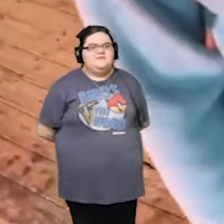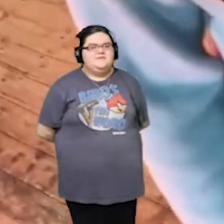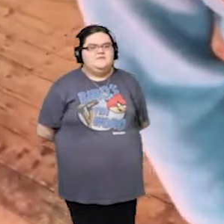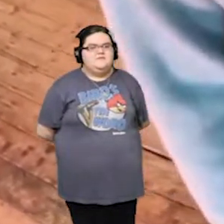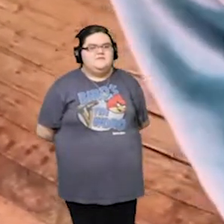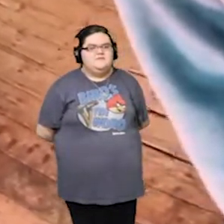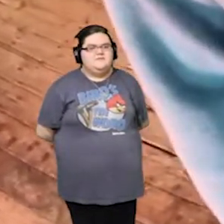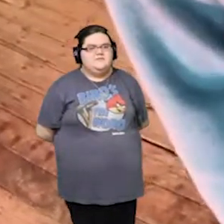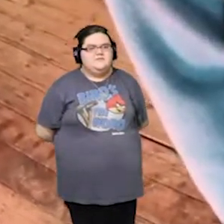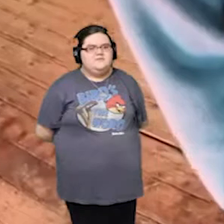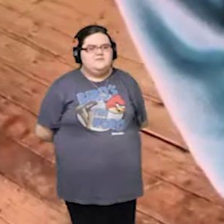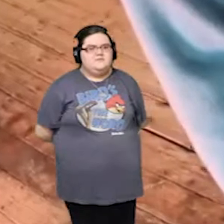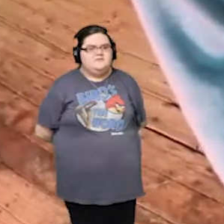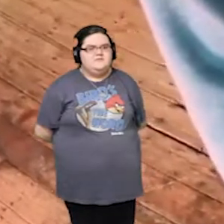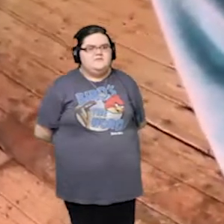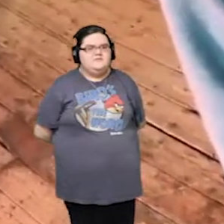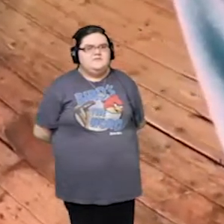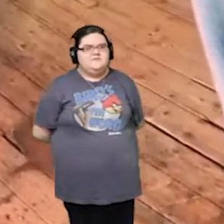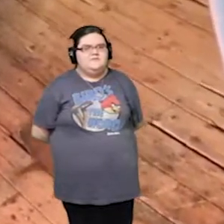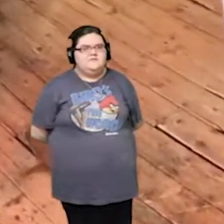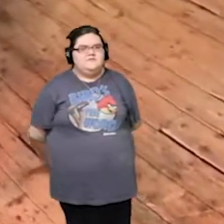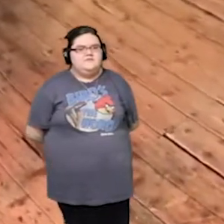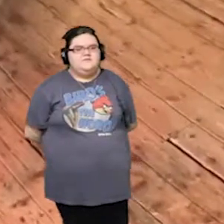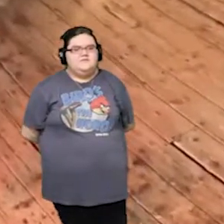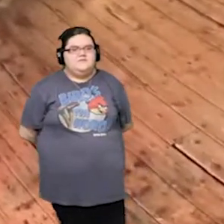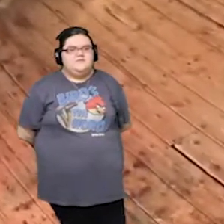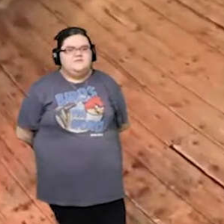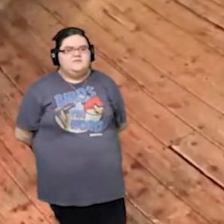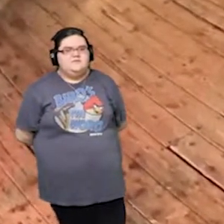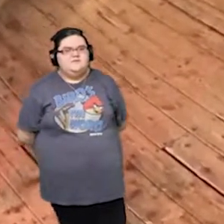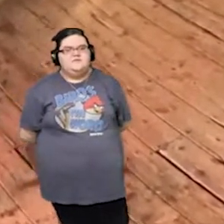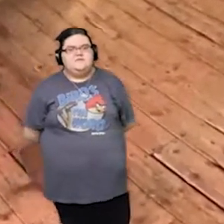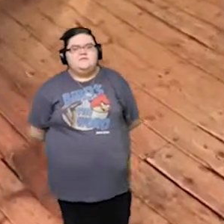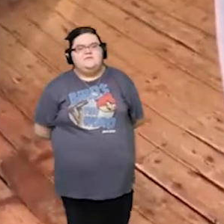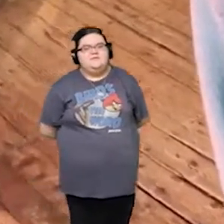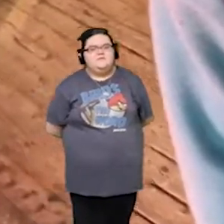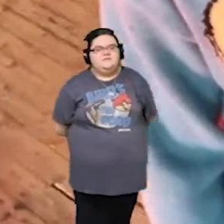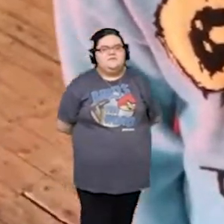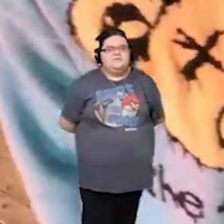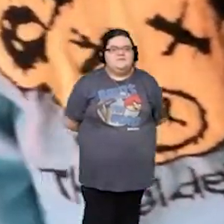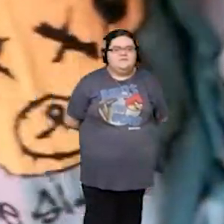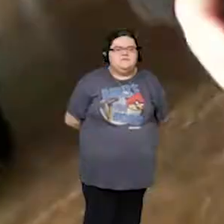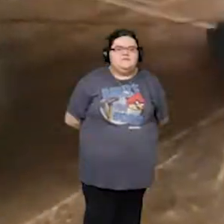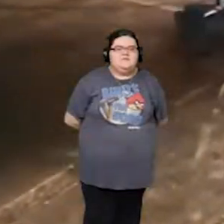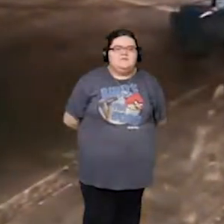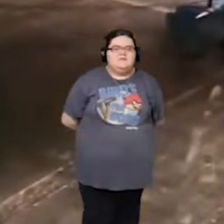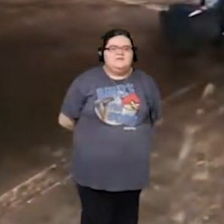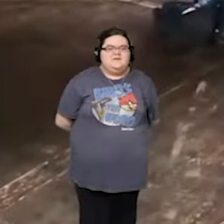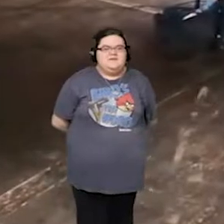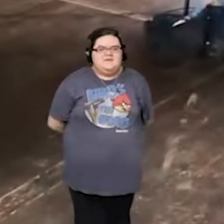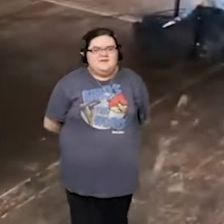out really easy and they're quite hefty. And they use two batteries instead of one. The new ones are way better. The new ones are way better.